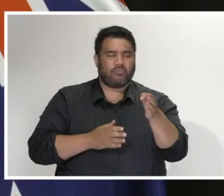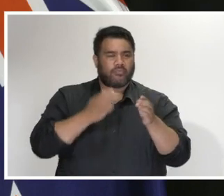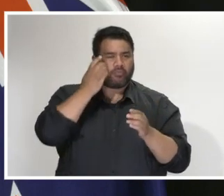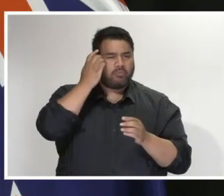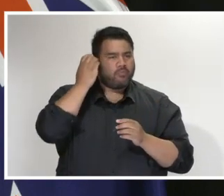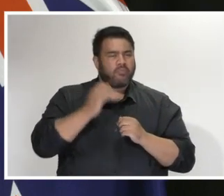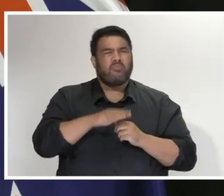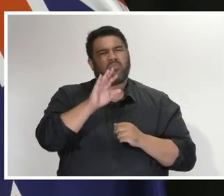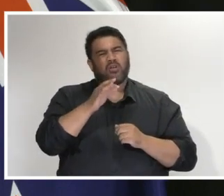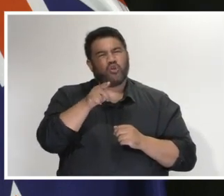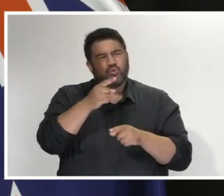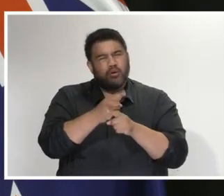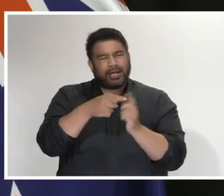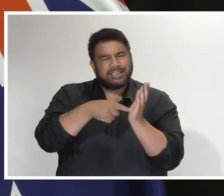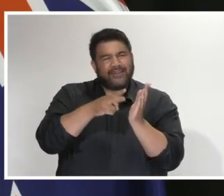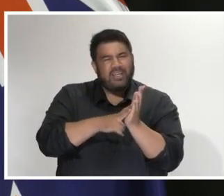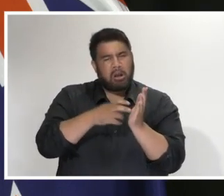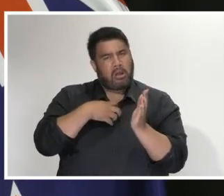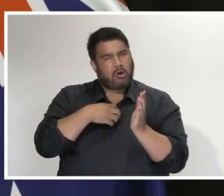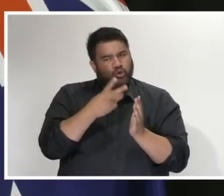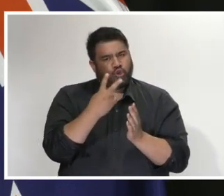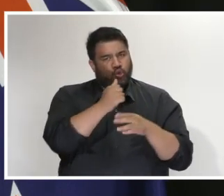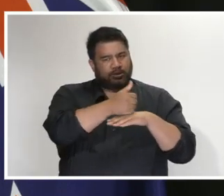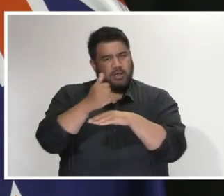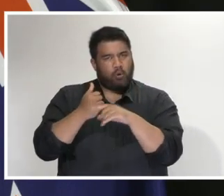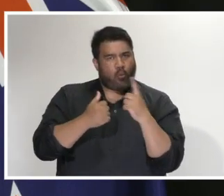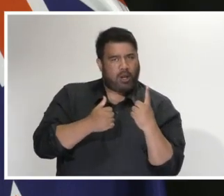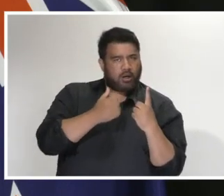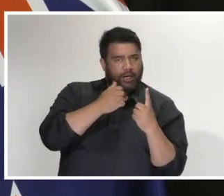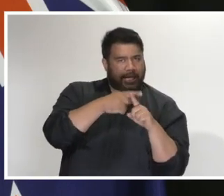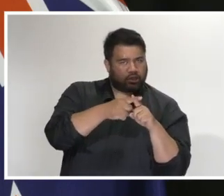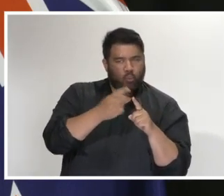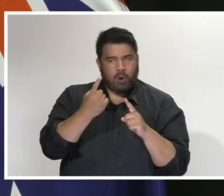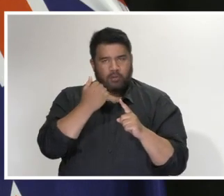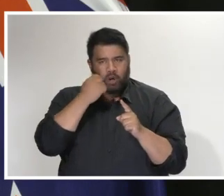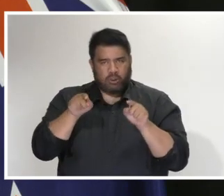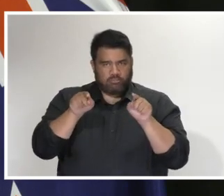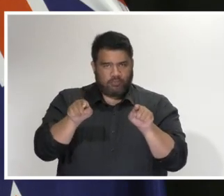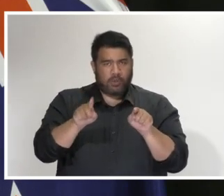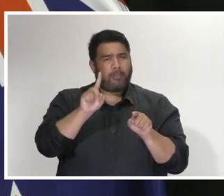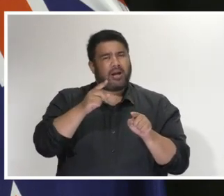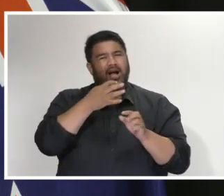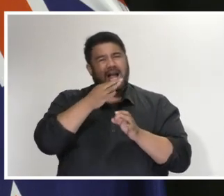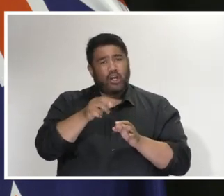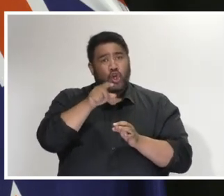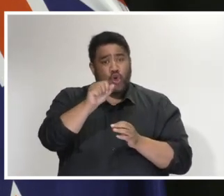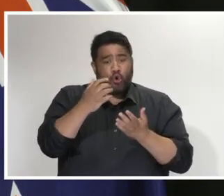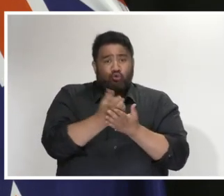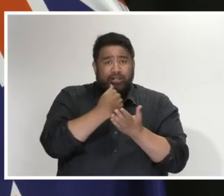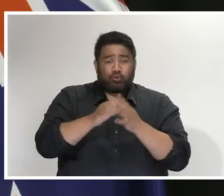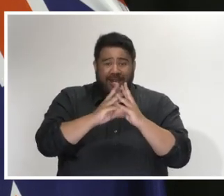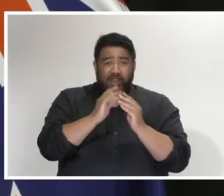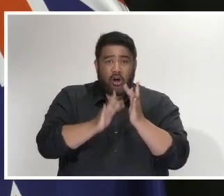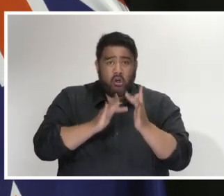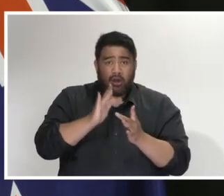about there will be 2 channels, one in English and one in Te Reo Māori, but could you confirm that all resources, being booklets, being everything online, there will